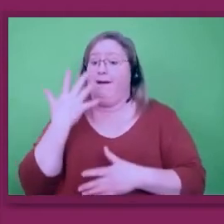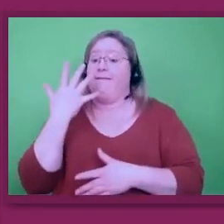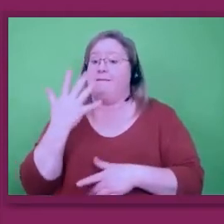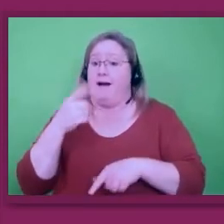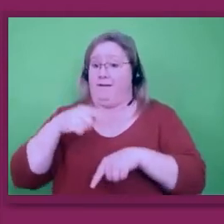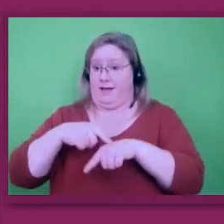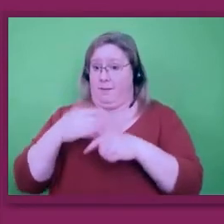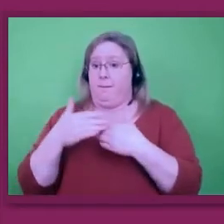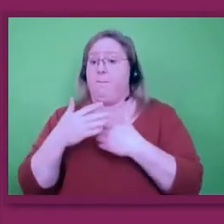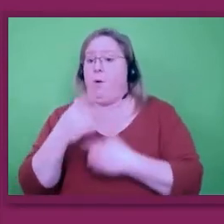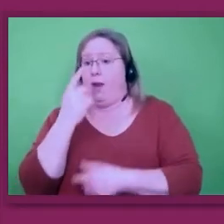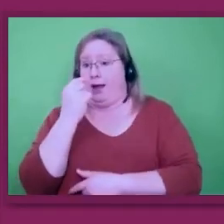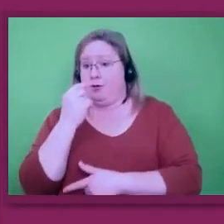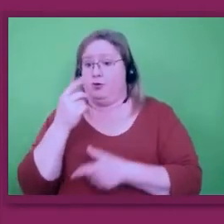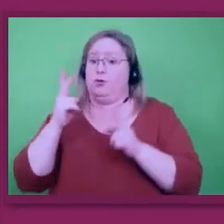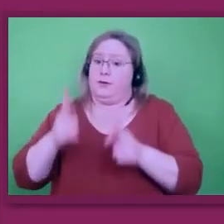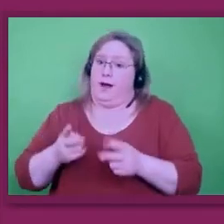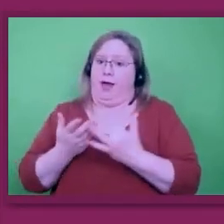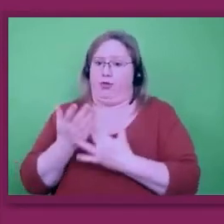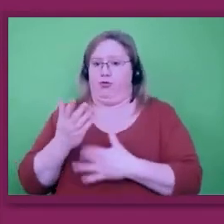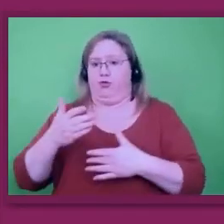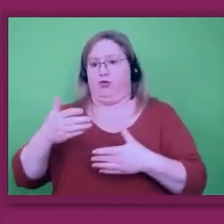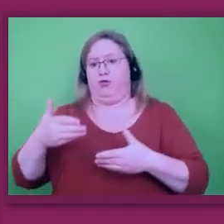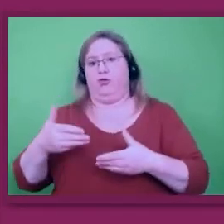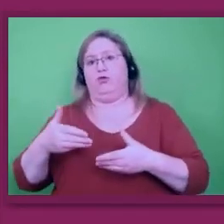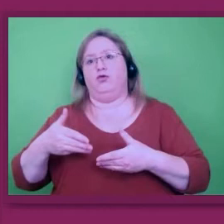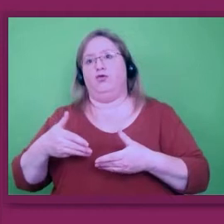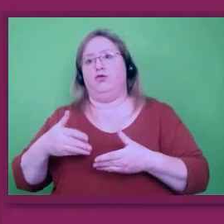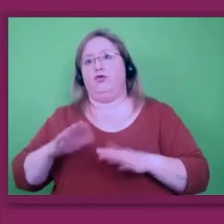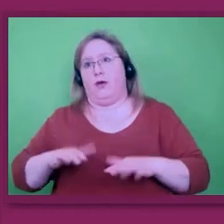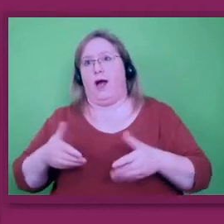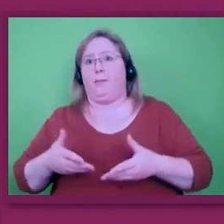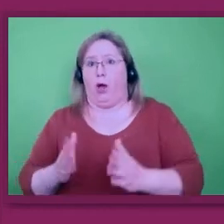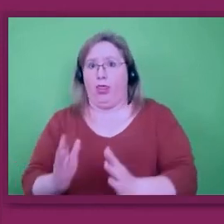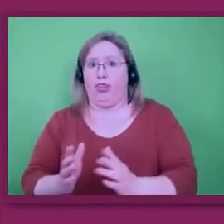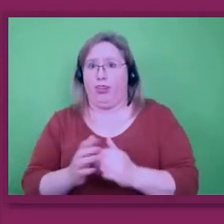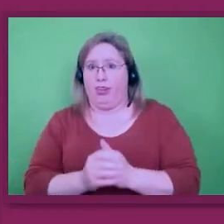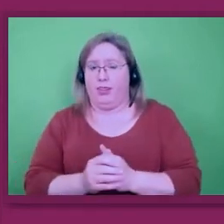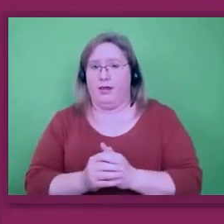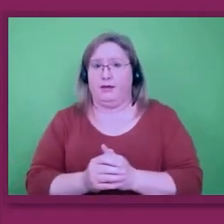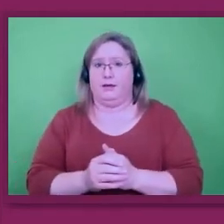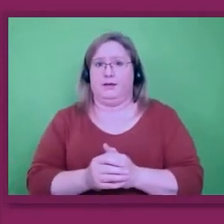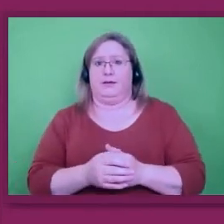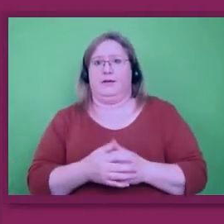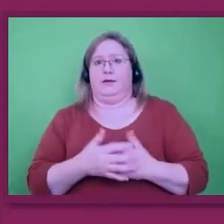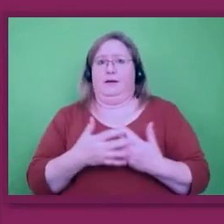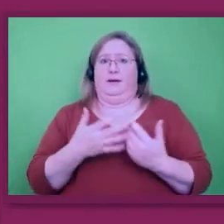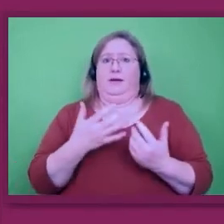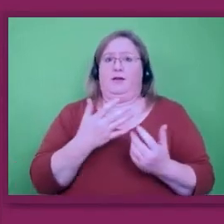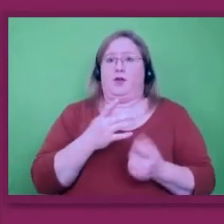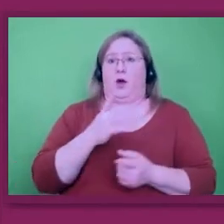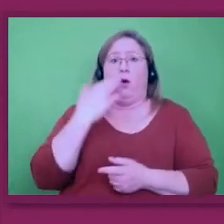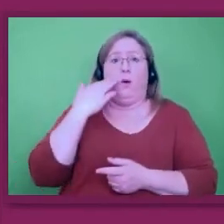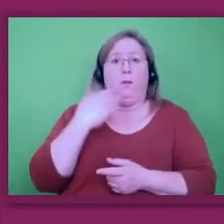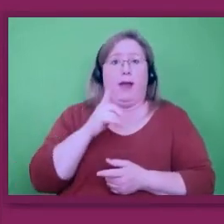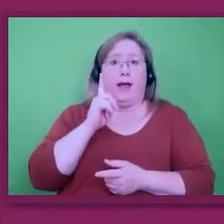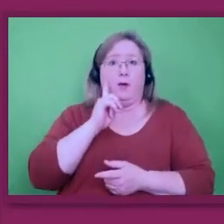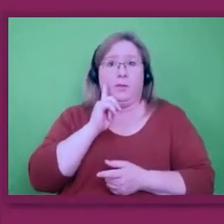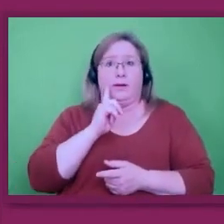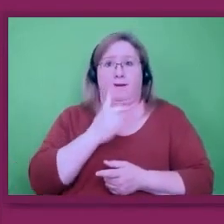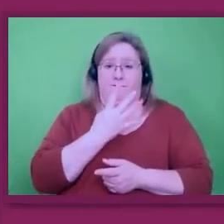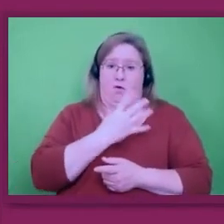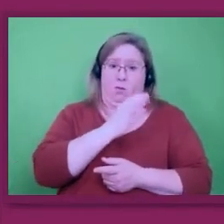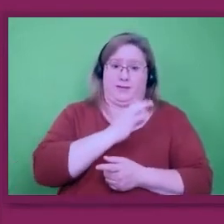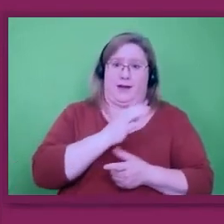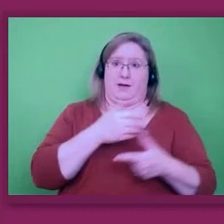you. Black women only account for 4% of births, yet they are 5 times more likely to die in comparison